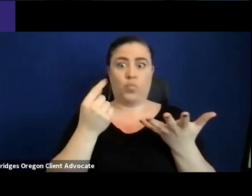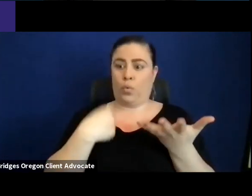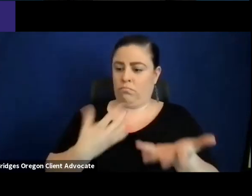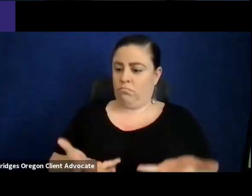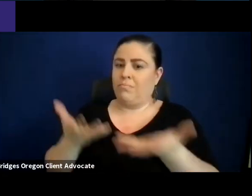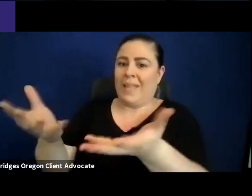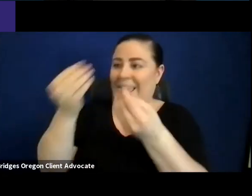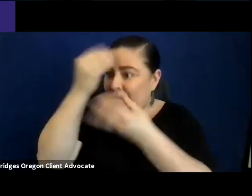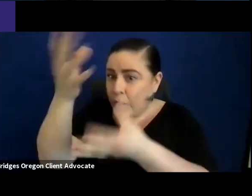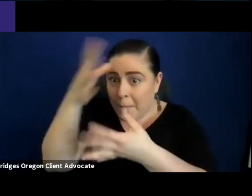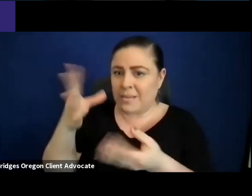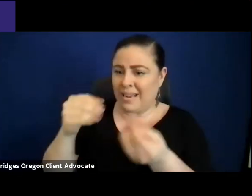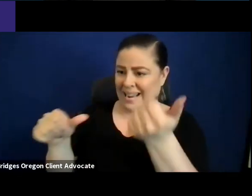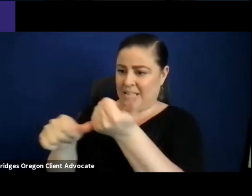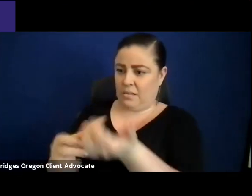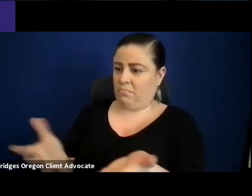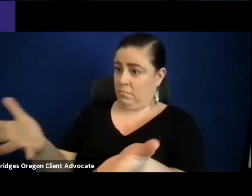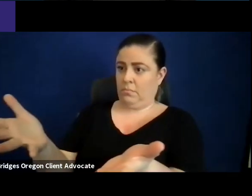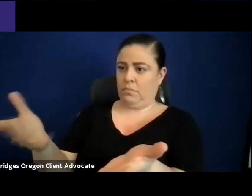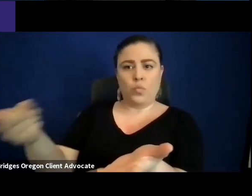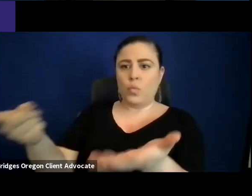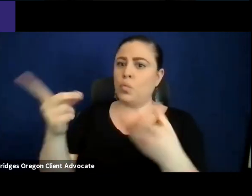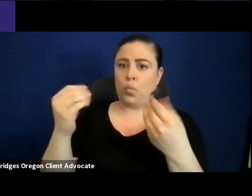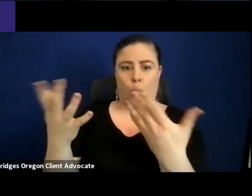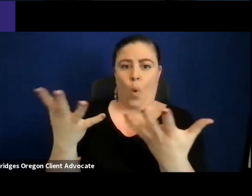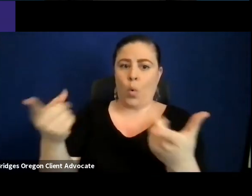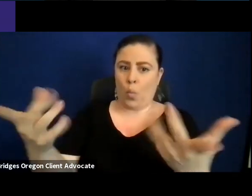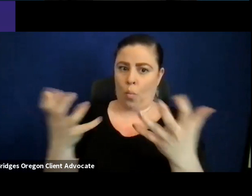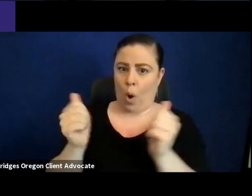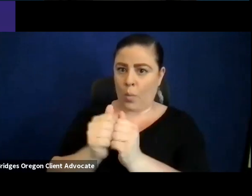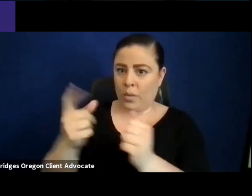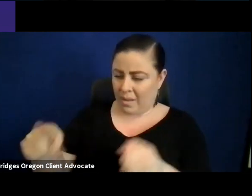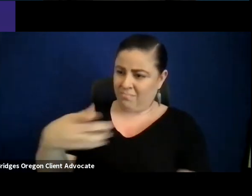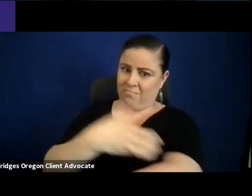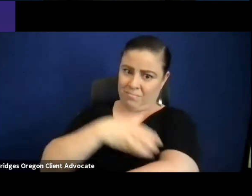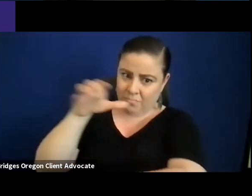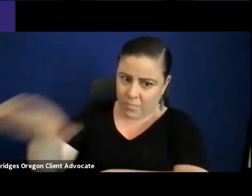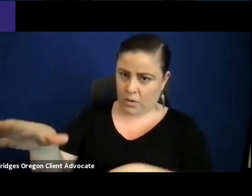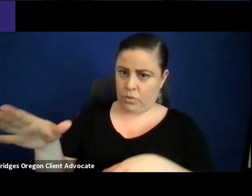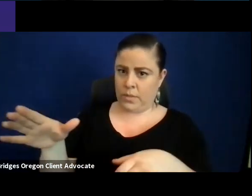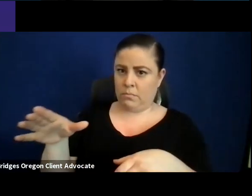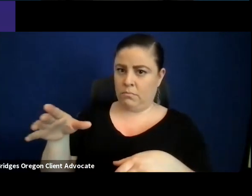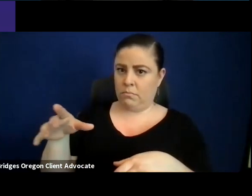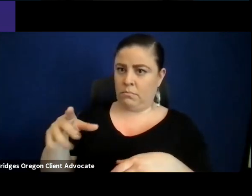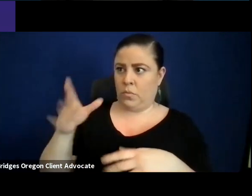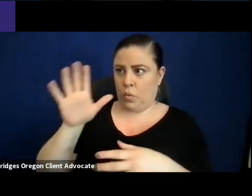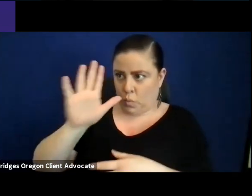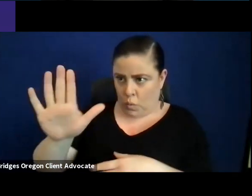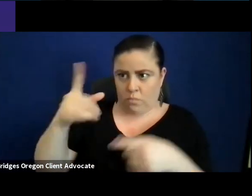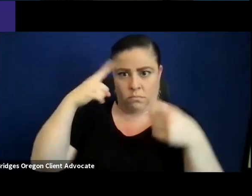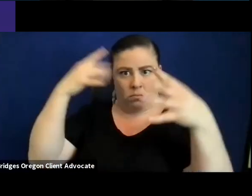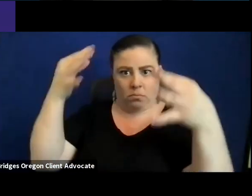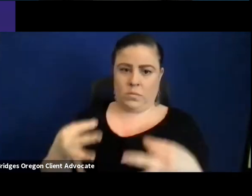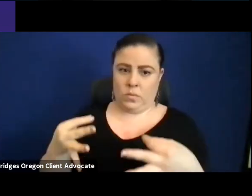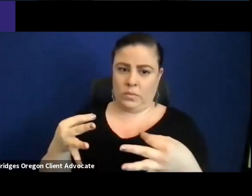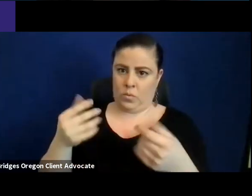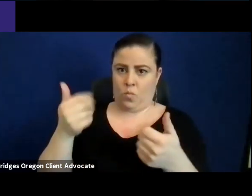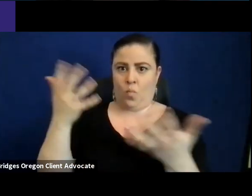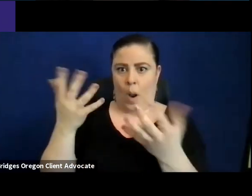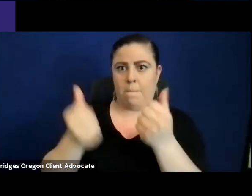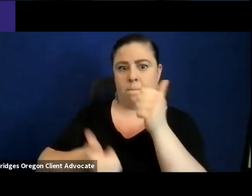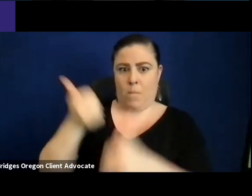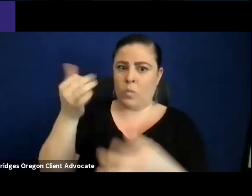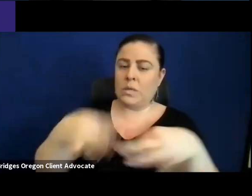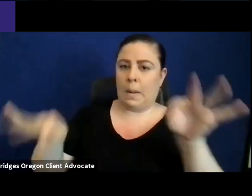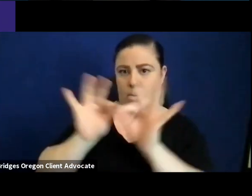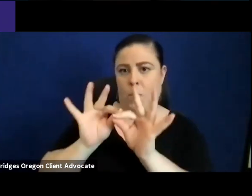own decisions. And we give the information and assist with that. And you can do whatever you want with that. We empower them